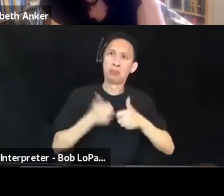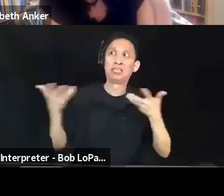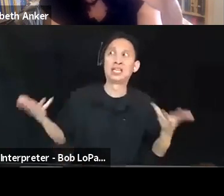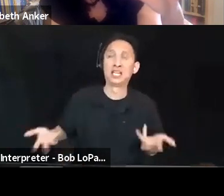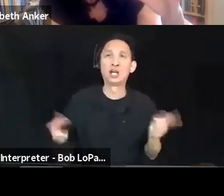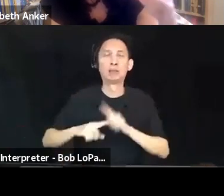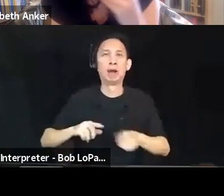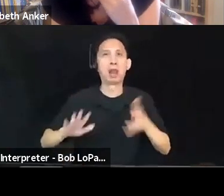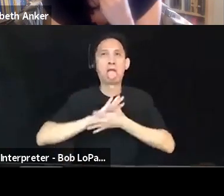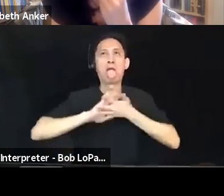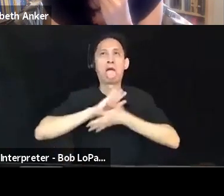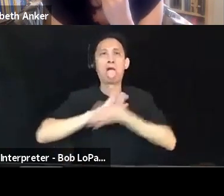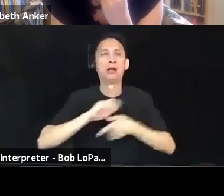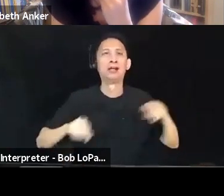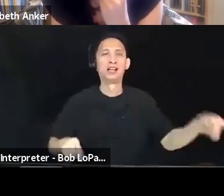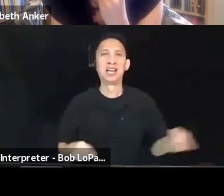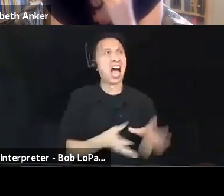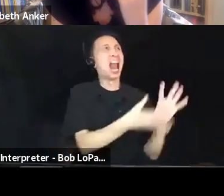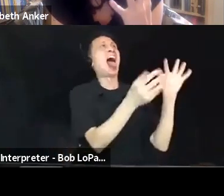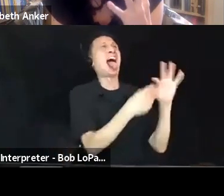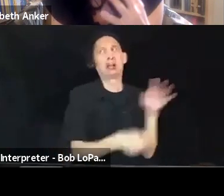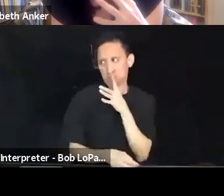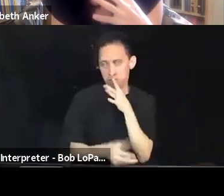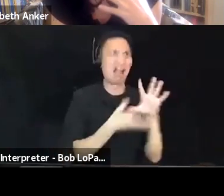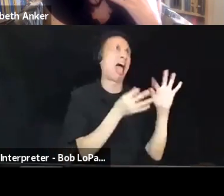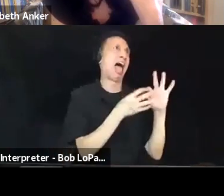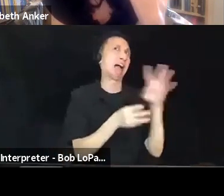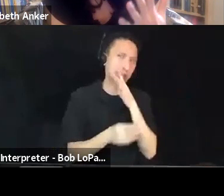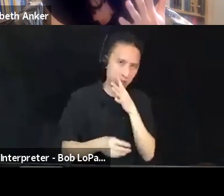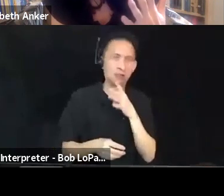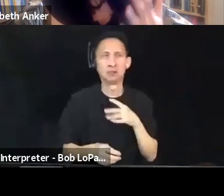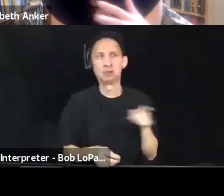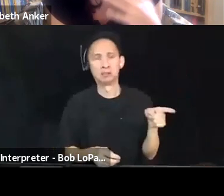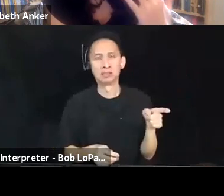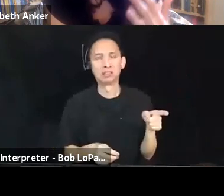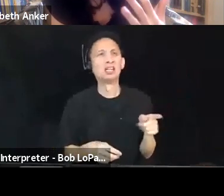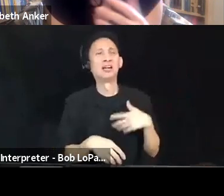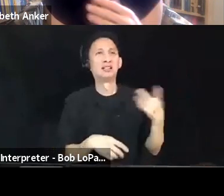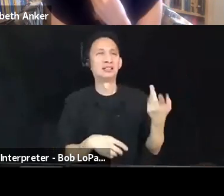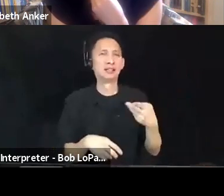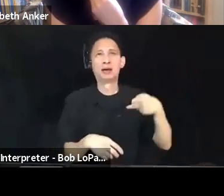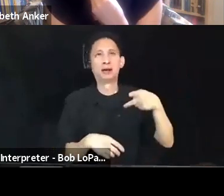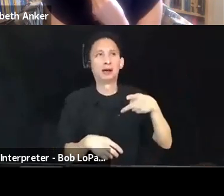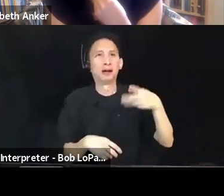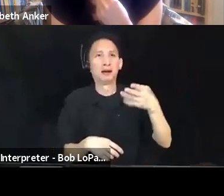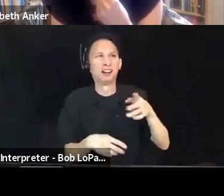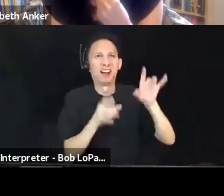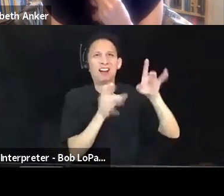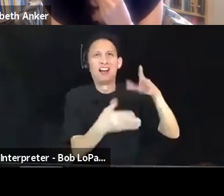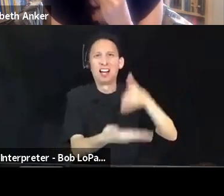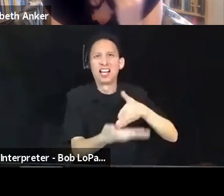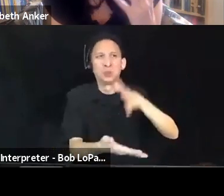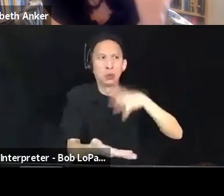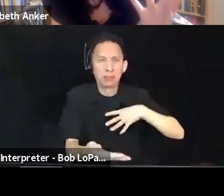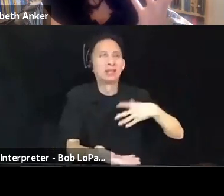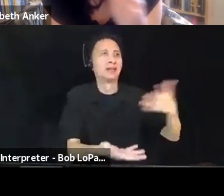often said sotto voce, right? But the kinds of white nationalism, the deep heteropatriarchy, the misogyny, the